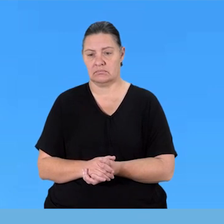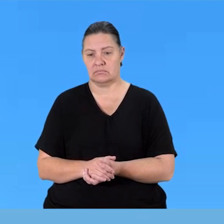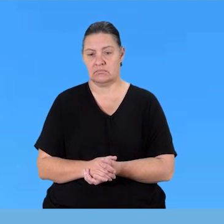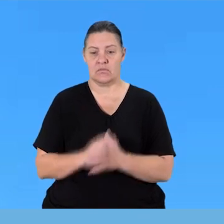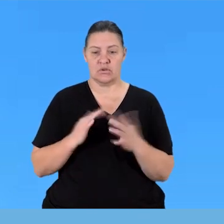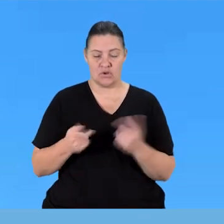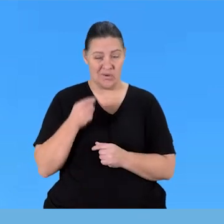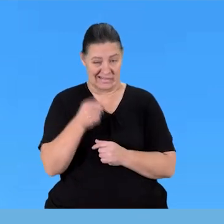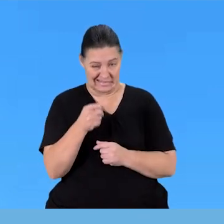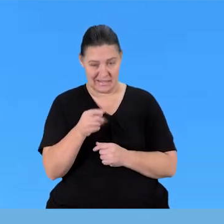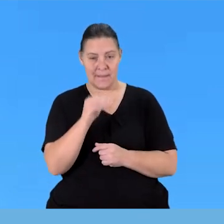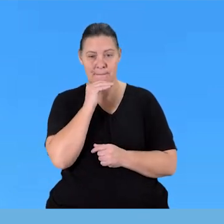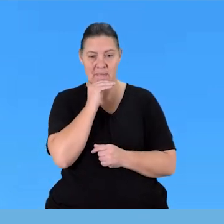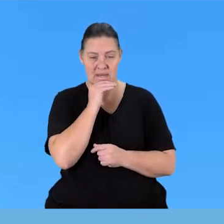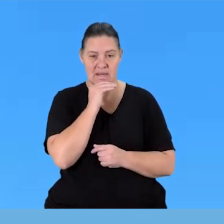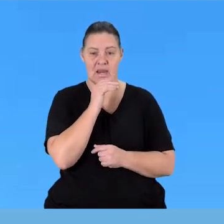So this is going to be